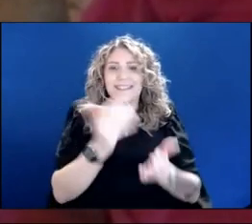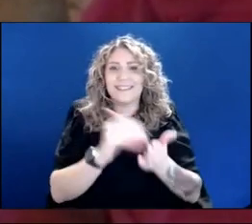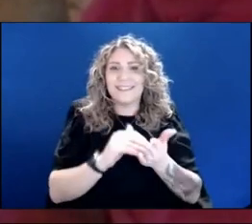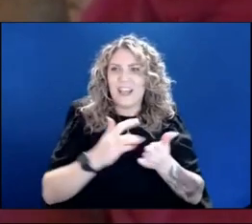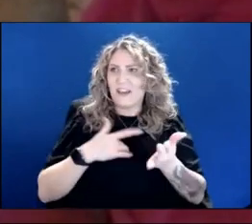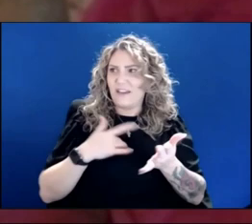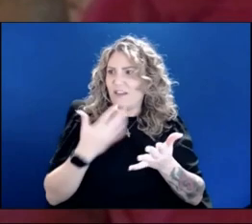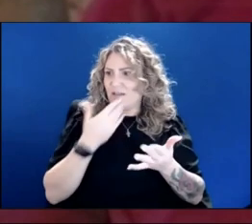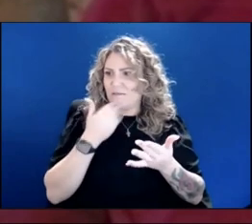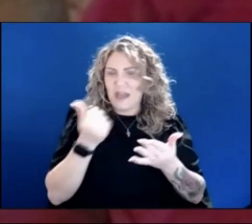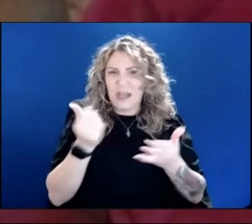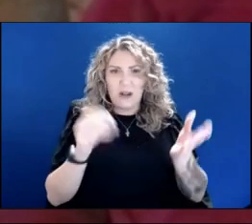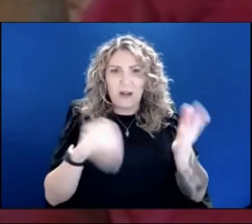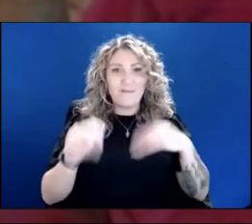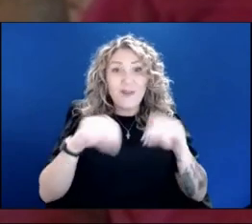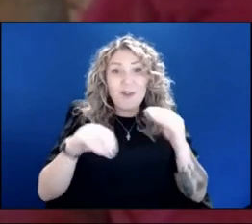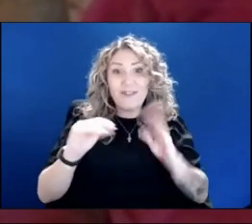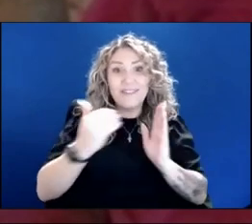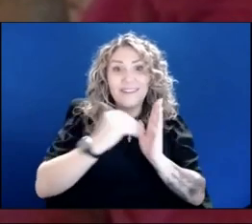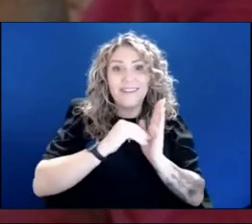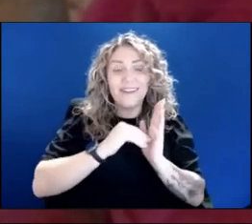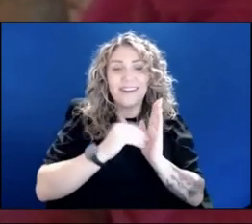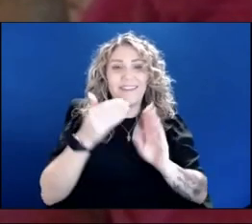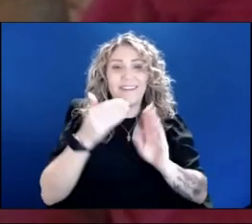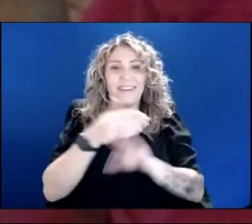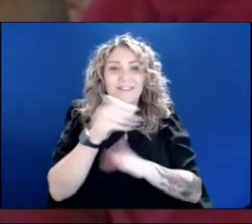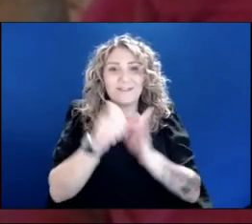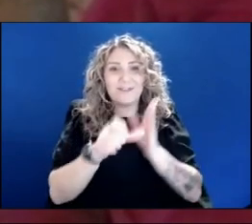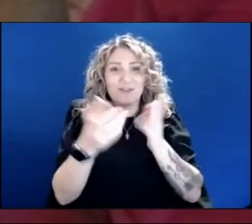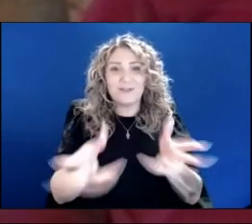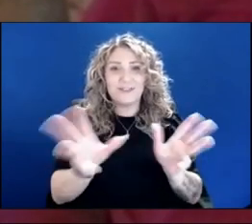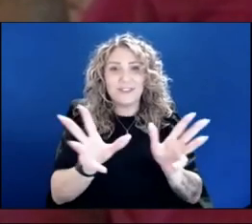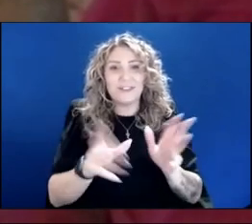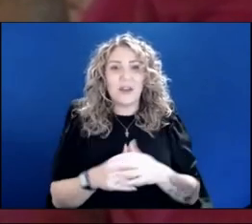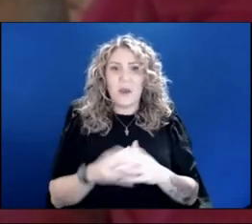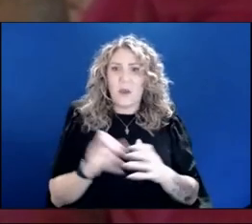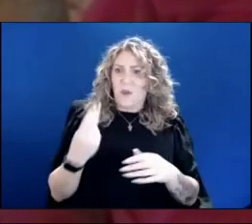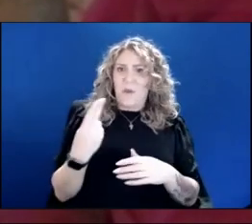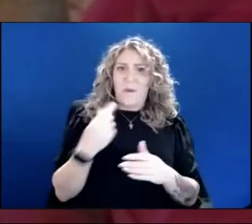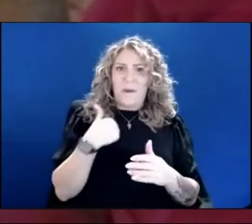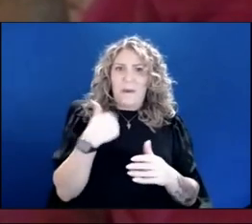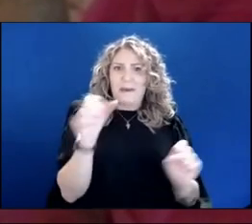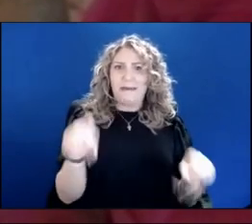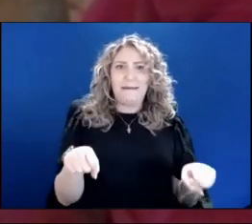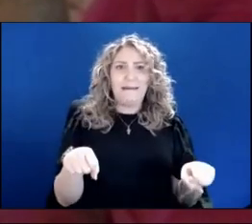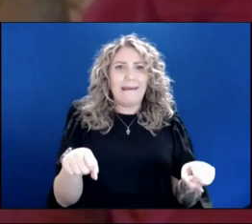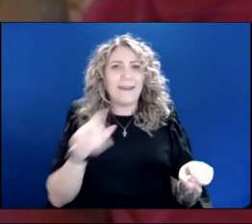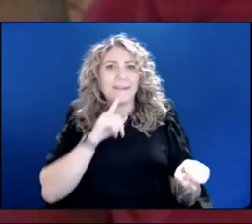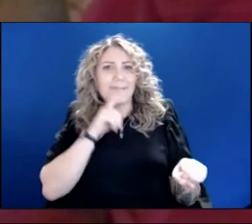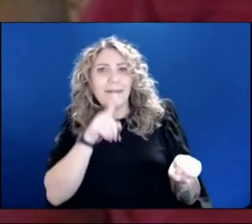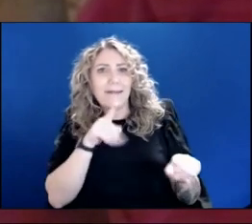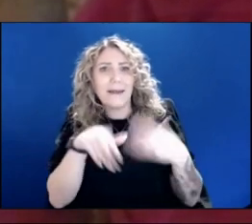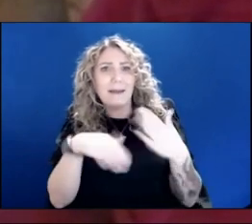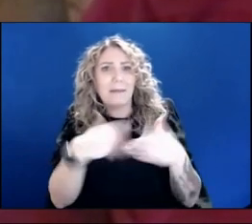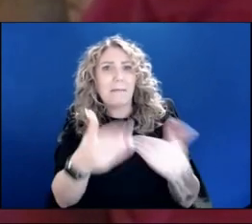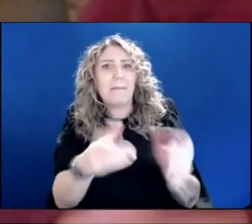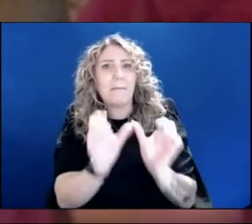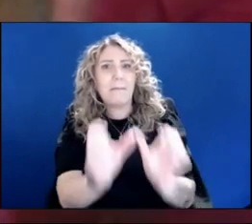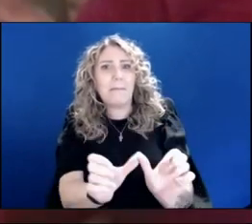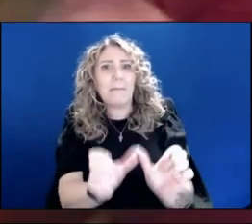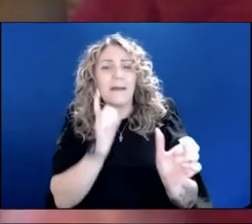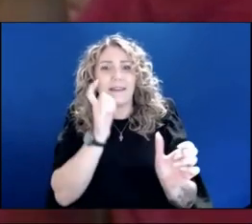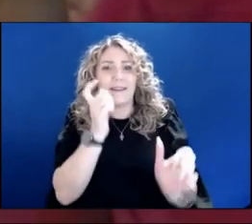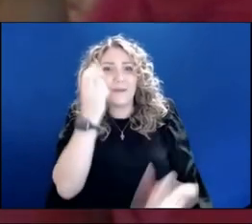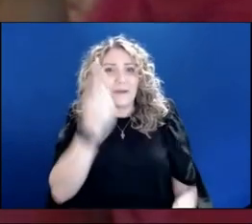moving around again after the surgery, and then I was like, oh, I can really keep going. And I didn't realize, I thought,